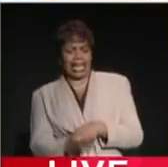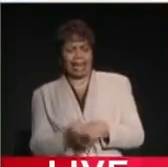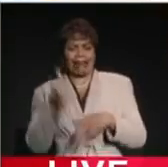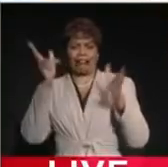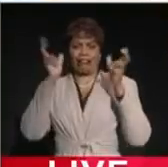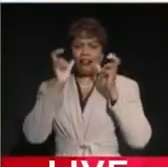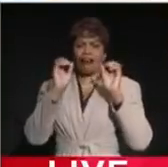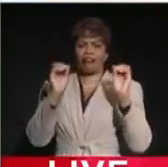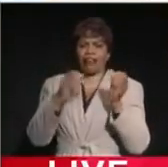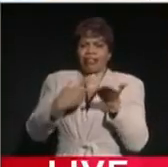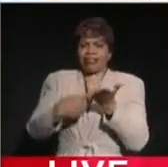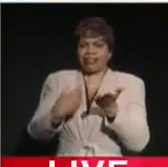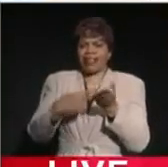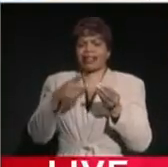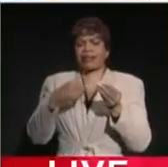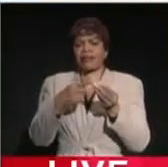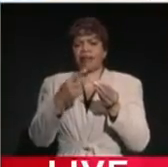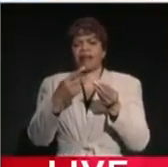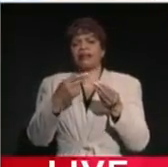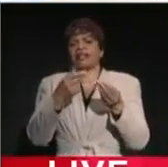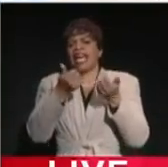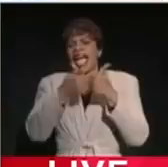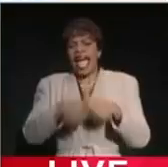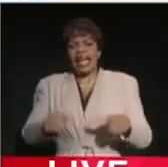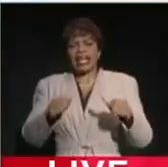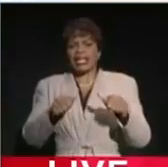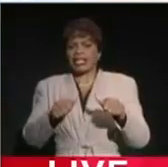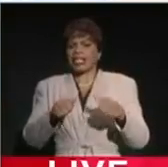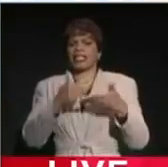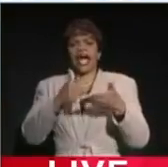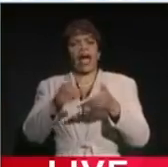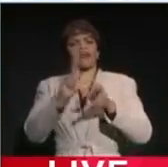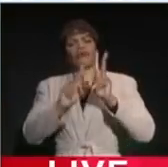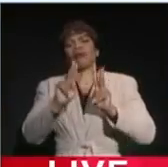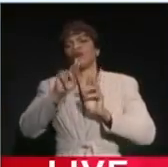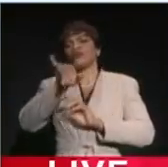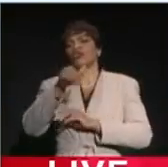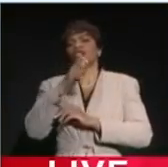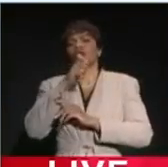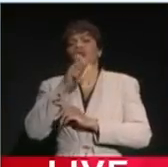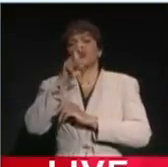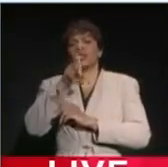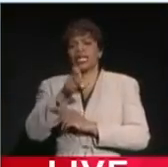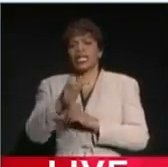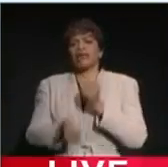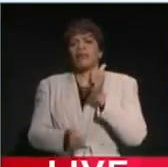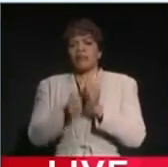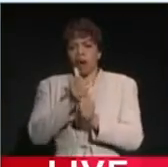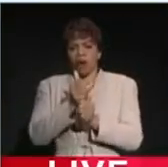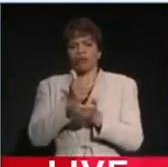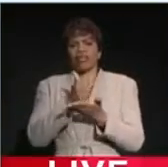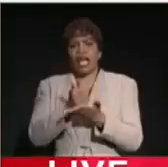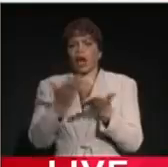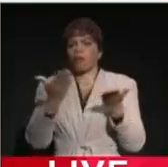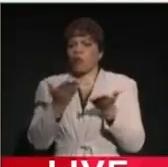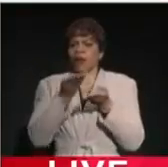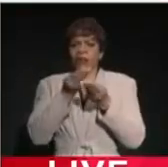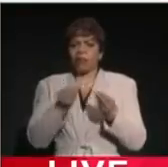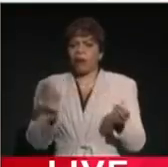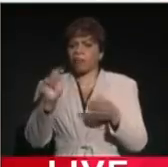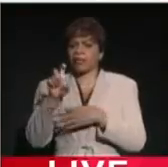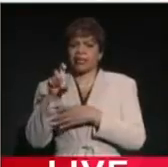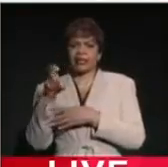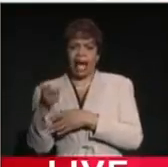addressing anything to help the people in New Jersey who need the most help now, and that has to do with property taxes. Well then, Mr. Murphy,